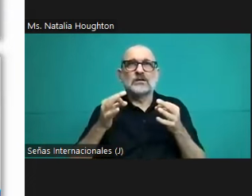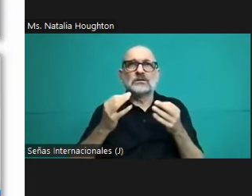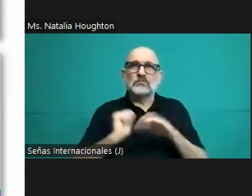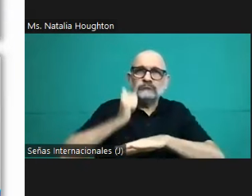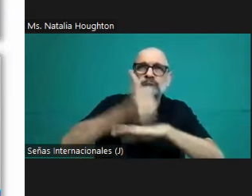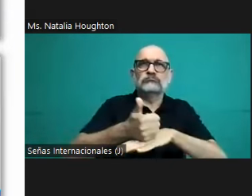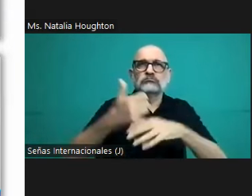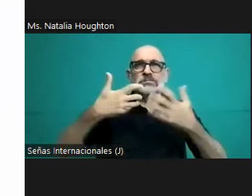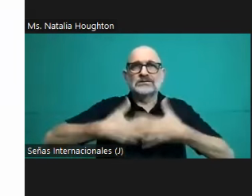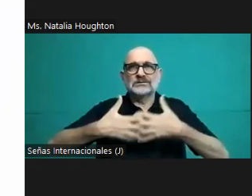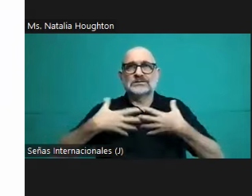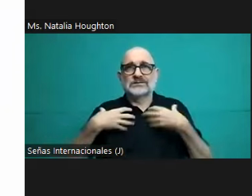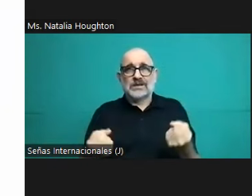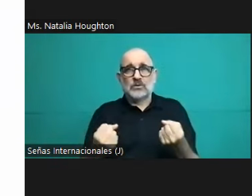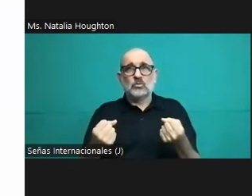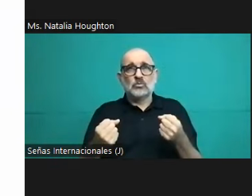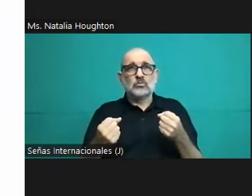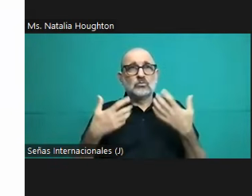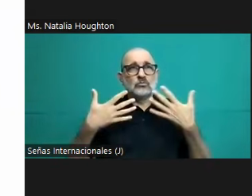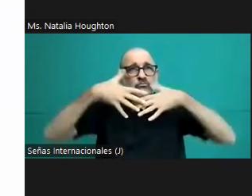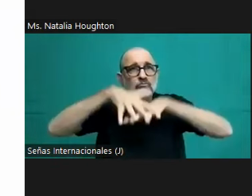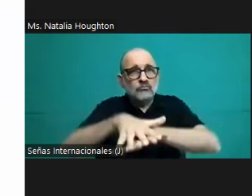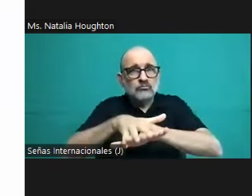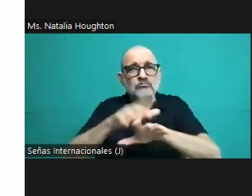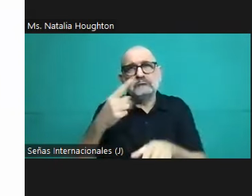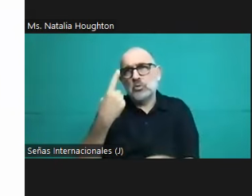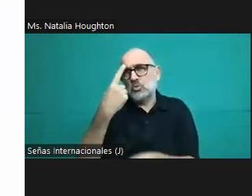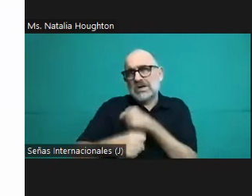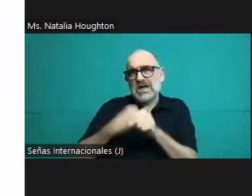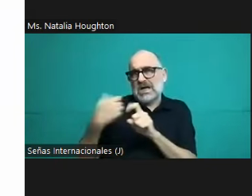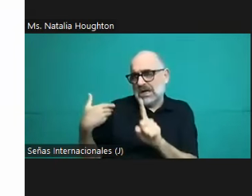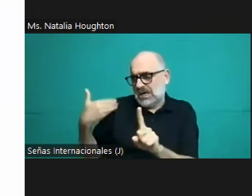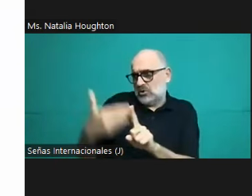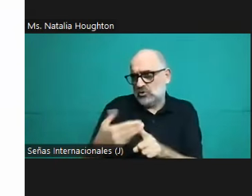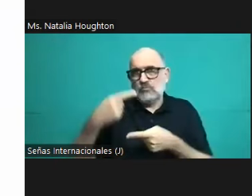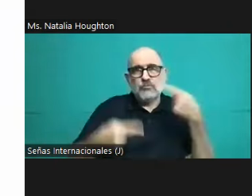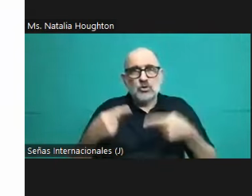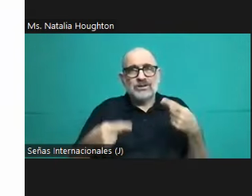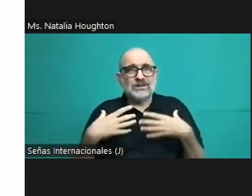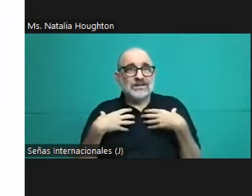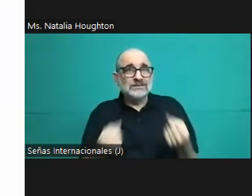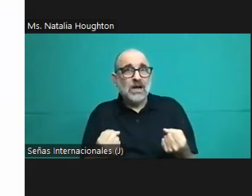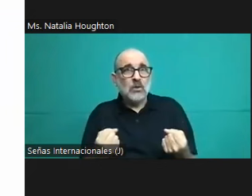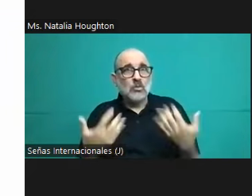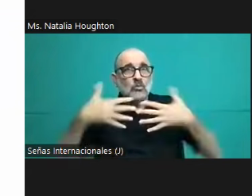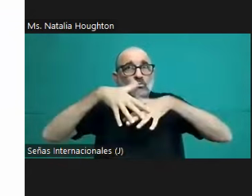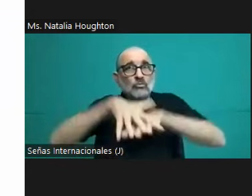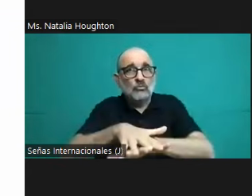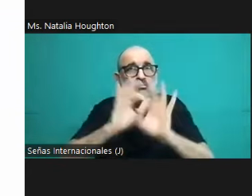healthcare conditions of the population. It is part of this journey